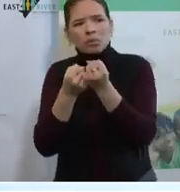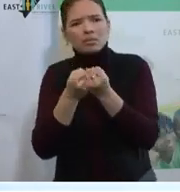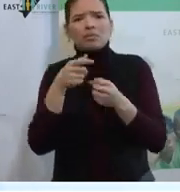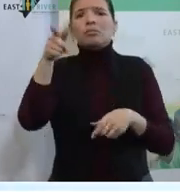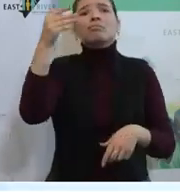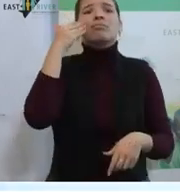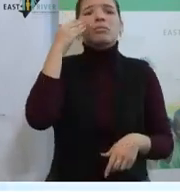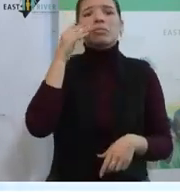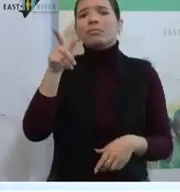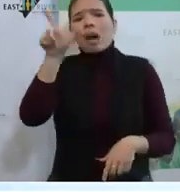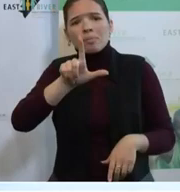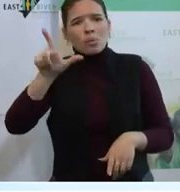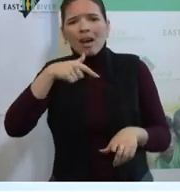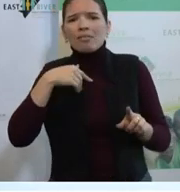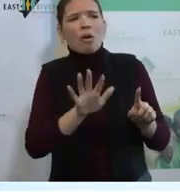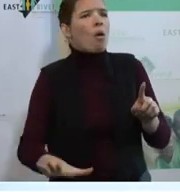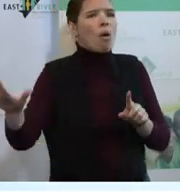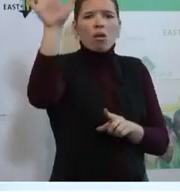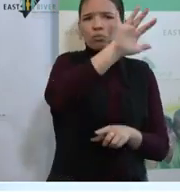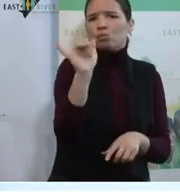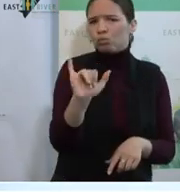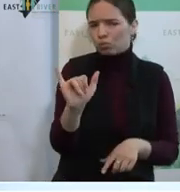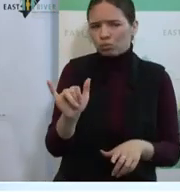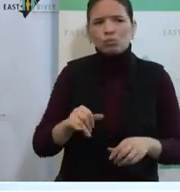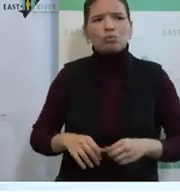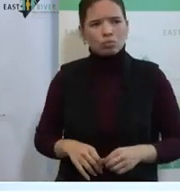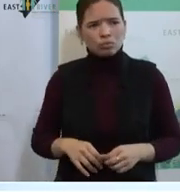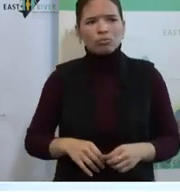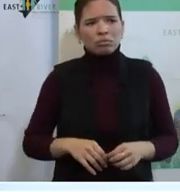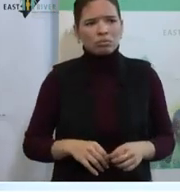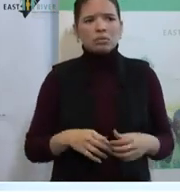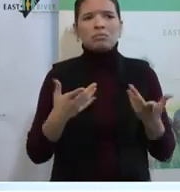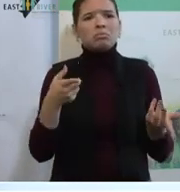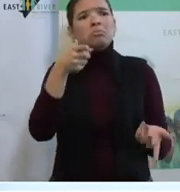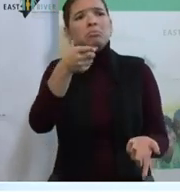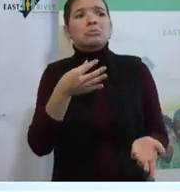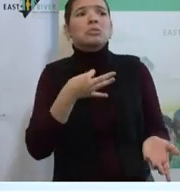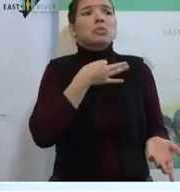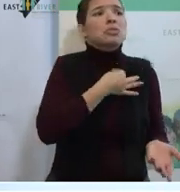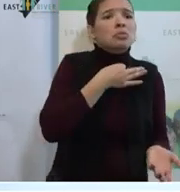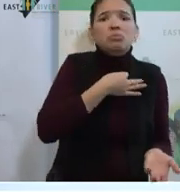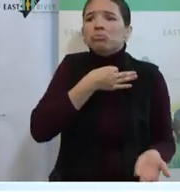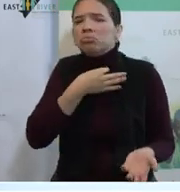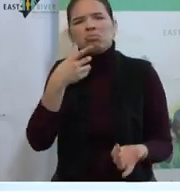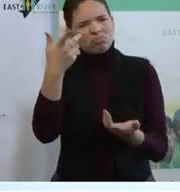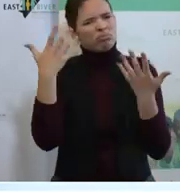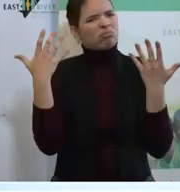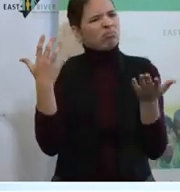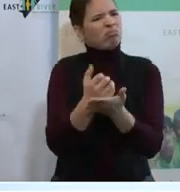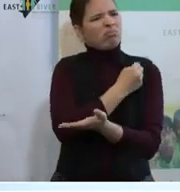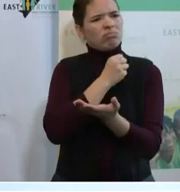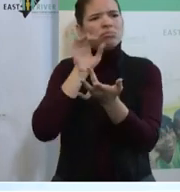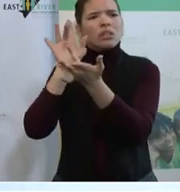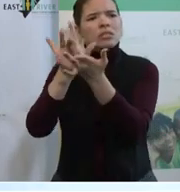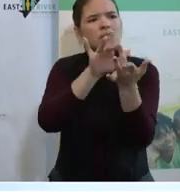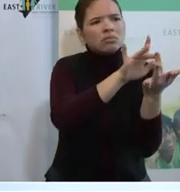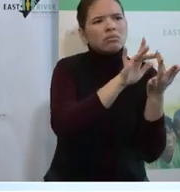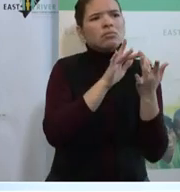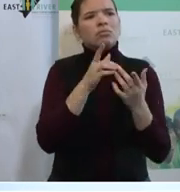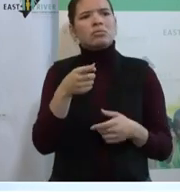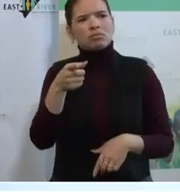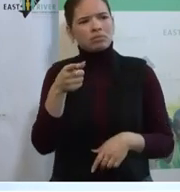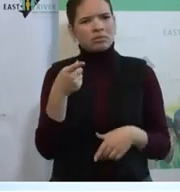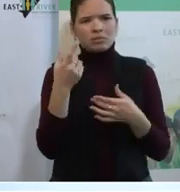a flyer that has how to contact the various organizations that are providing free tax prep and an important list of the information